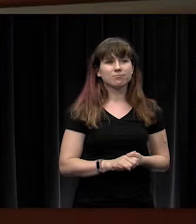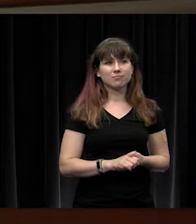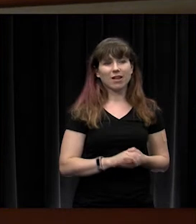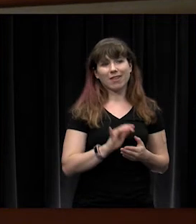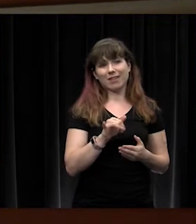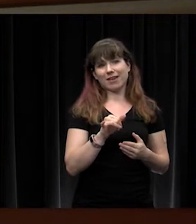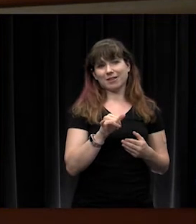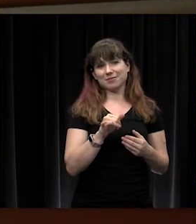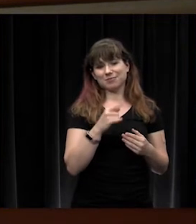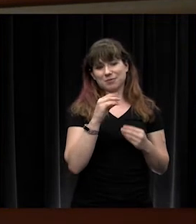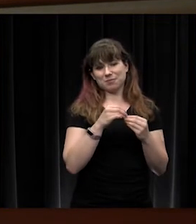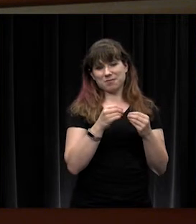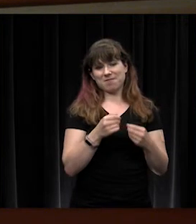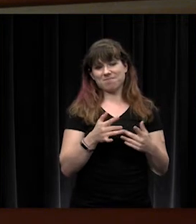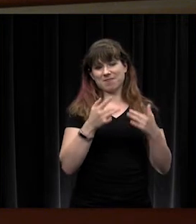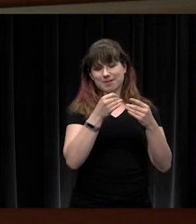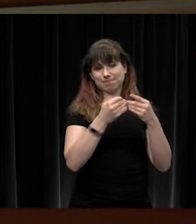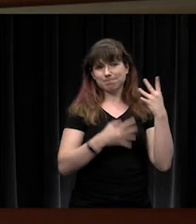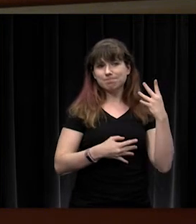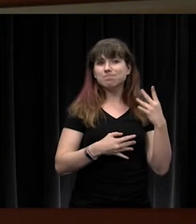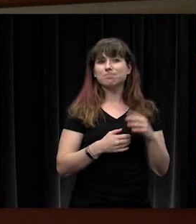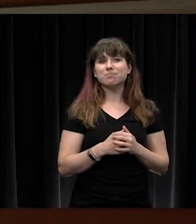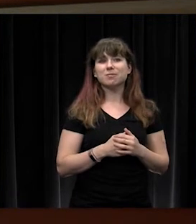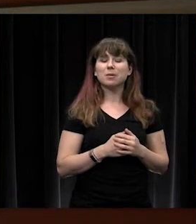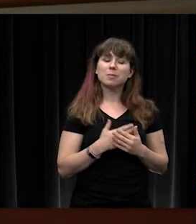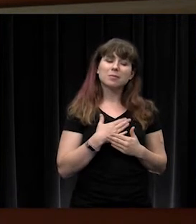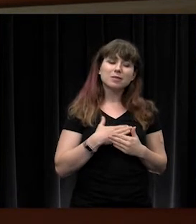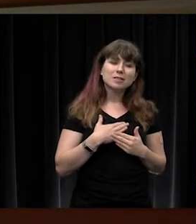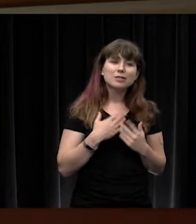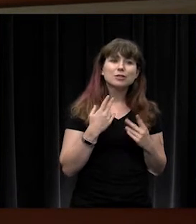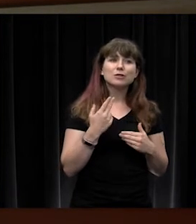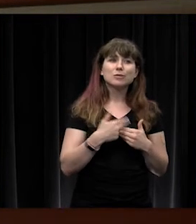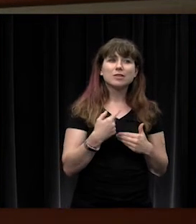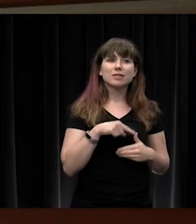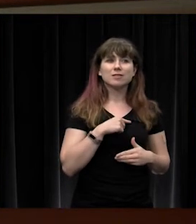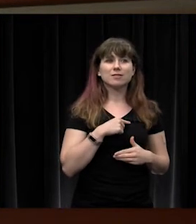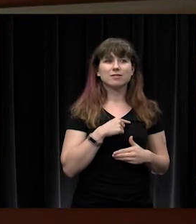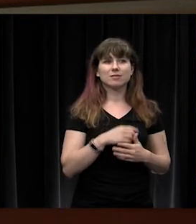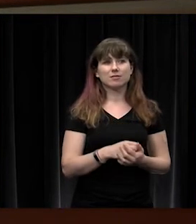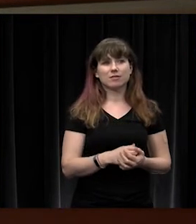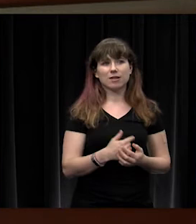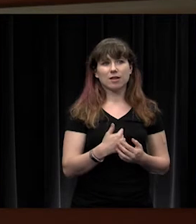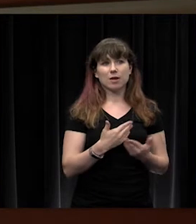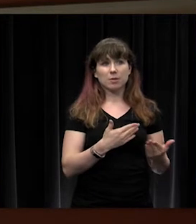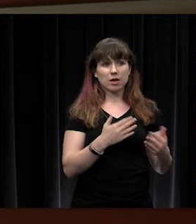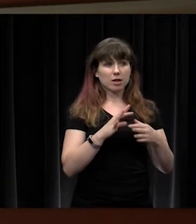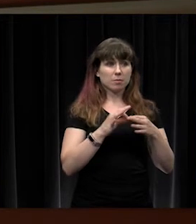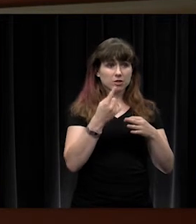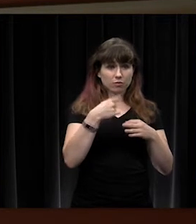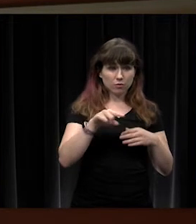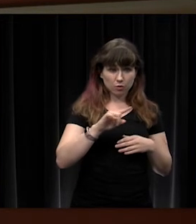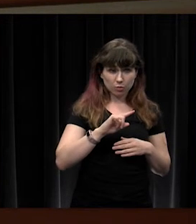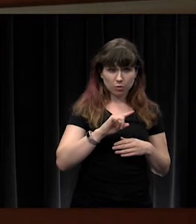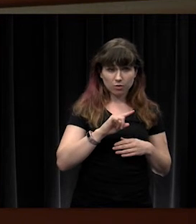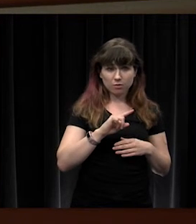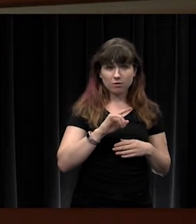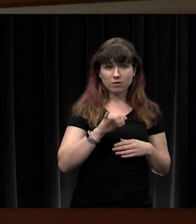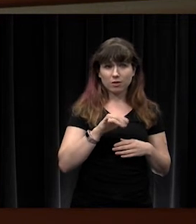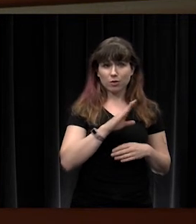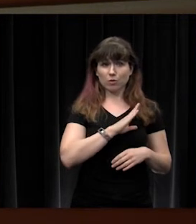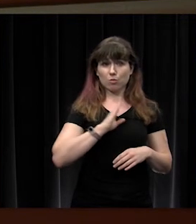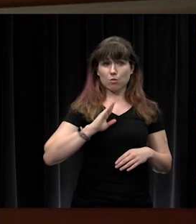feel free to join us. I think I'm carrying the message for you that the Board